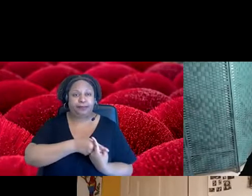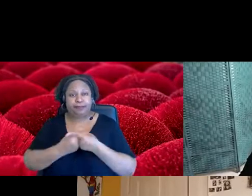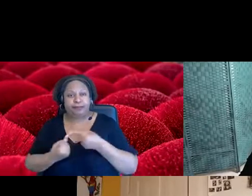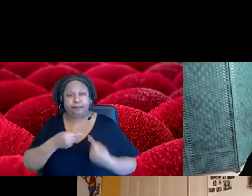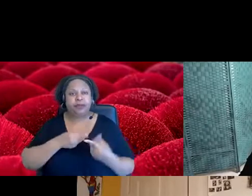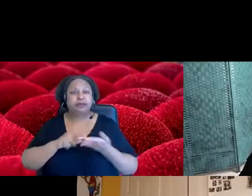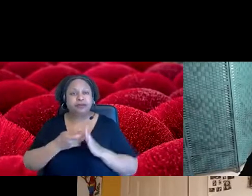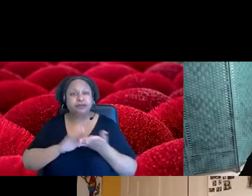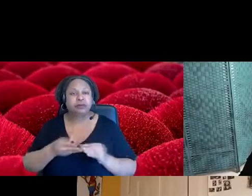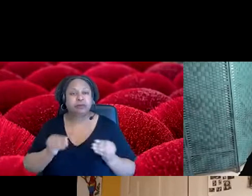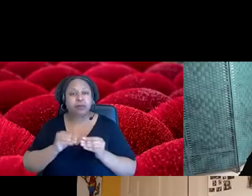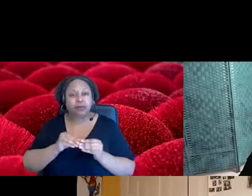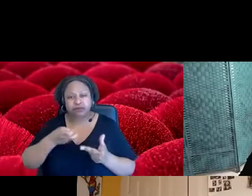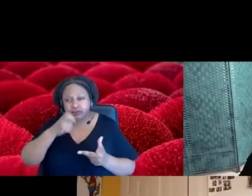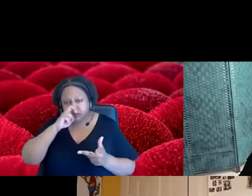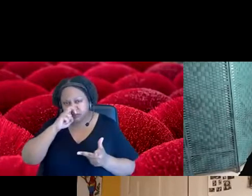vigilant. And